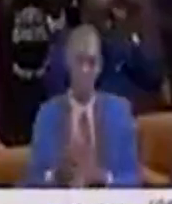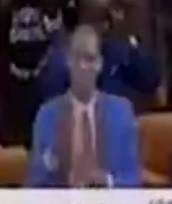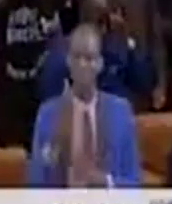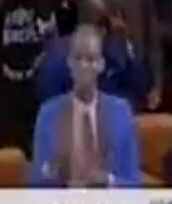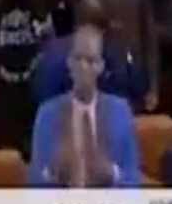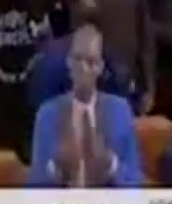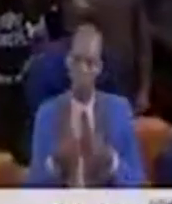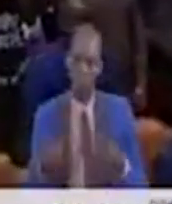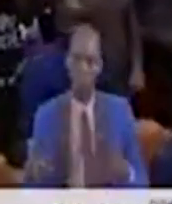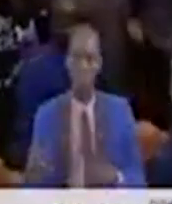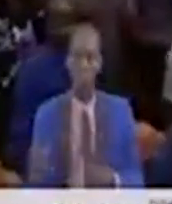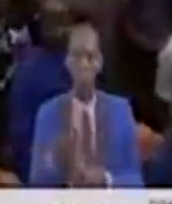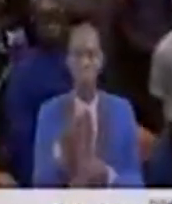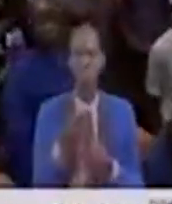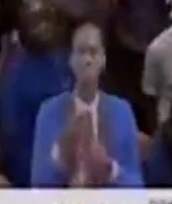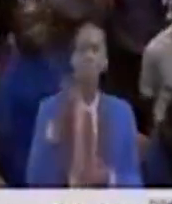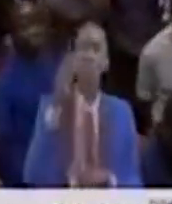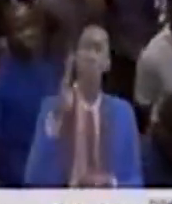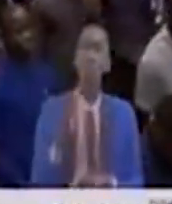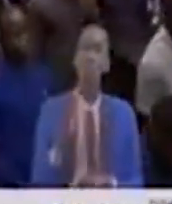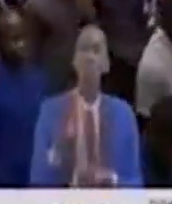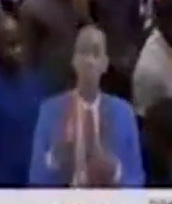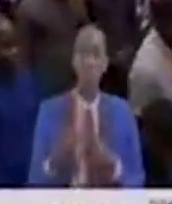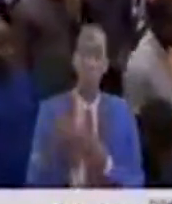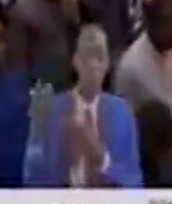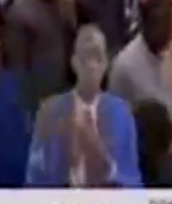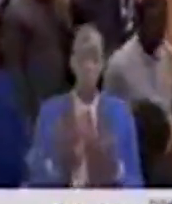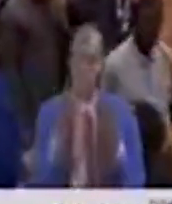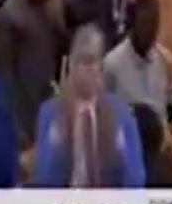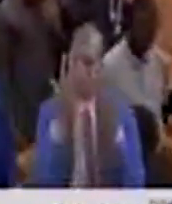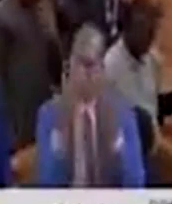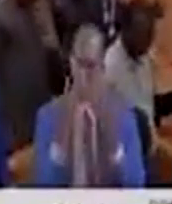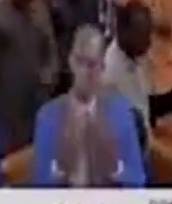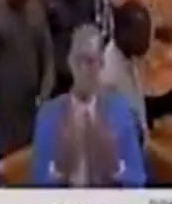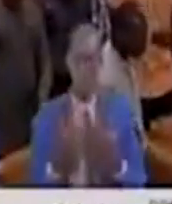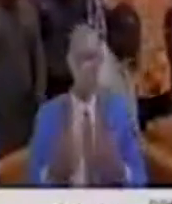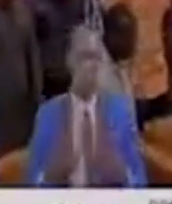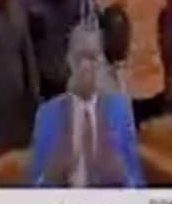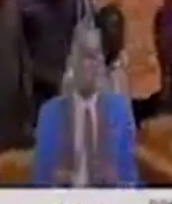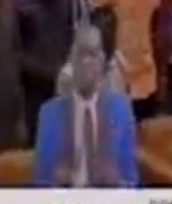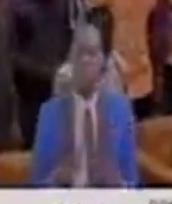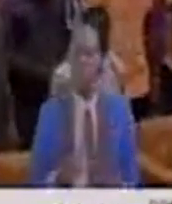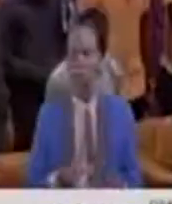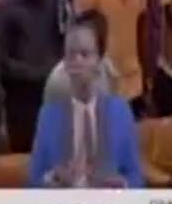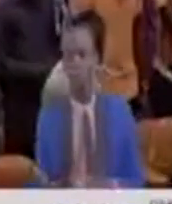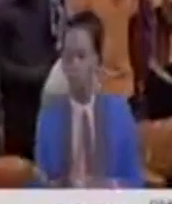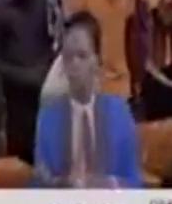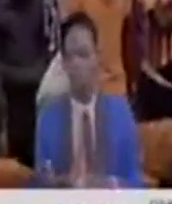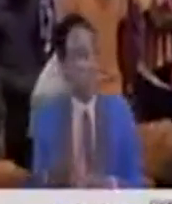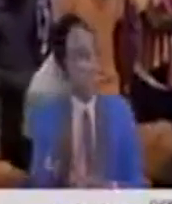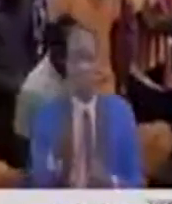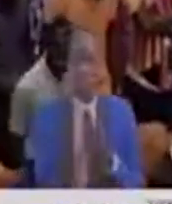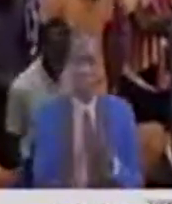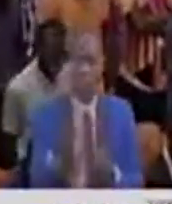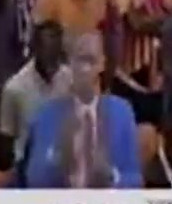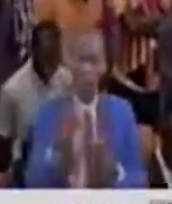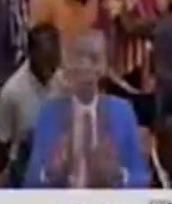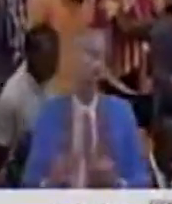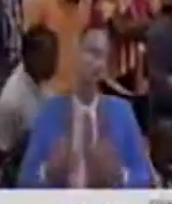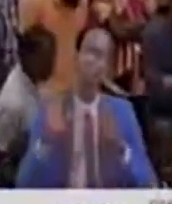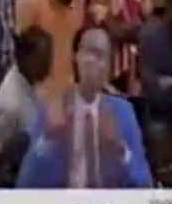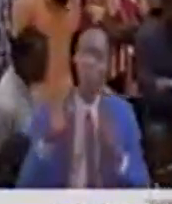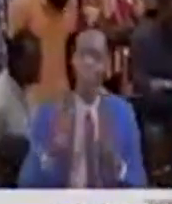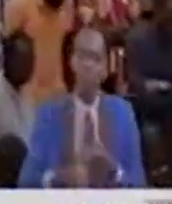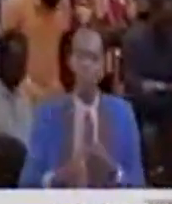It will bring sad, sorrowful death, sudden death, if you yield to it.